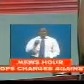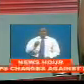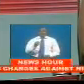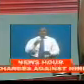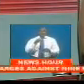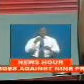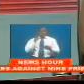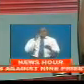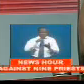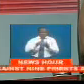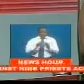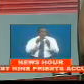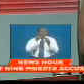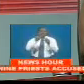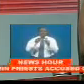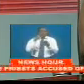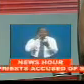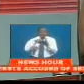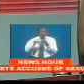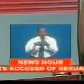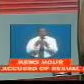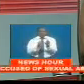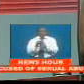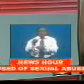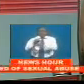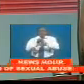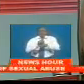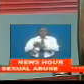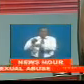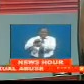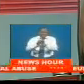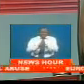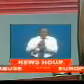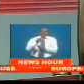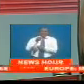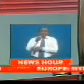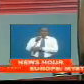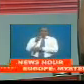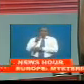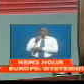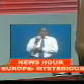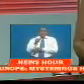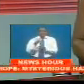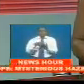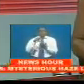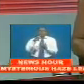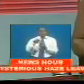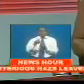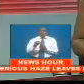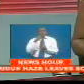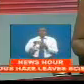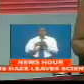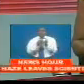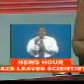when the Minister for Transport, Dzifa Attivor, undertook an inspection tour of the Takoradi Port to assess the progress on